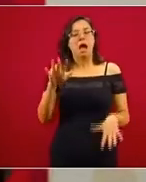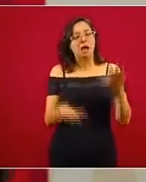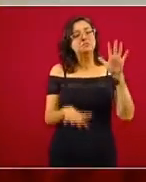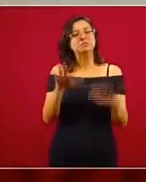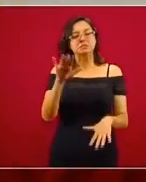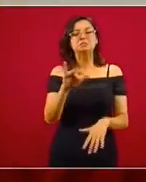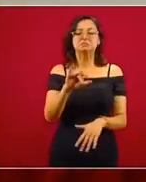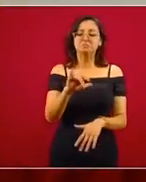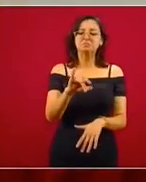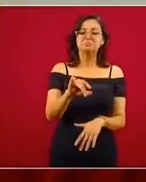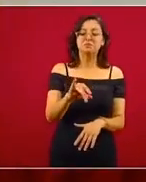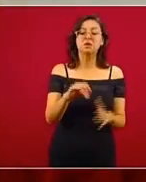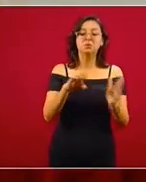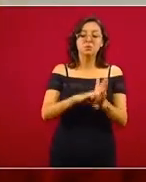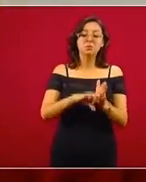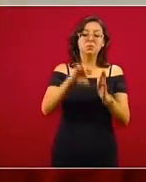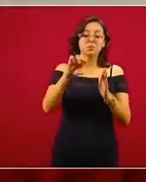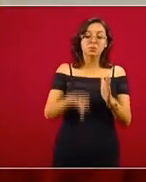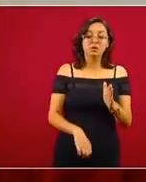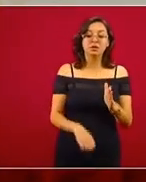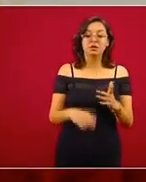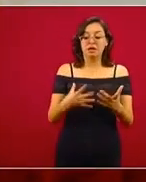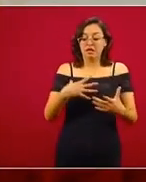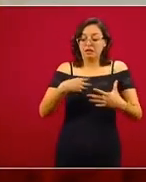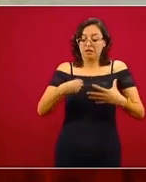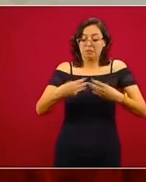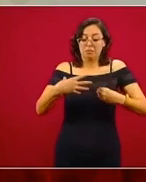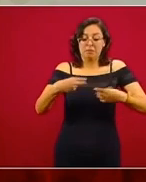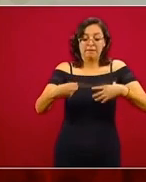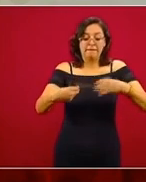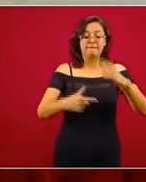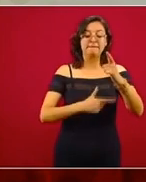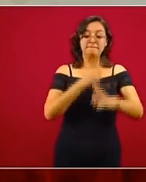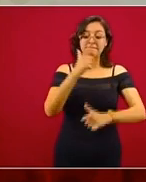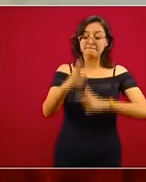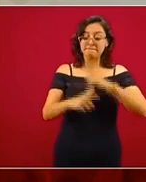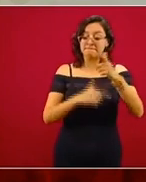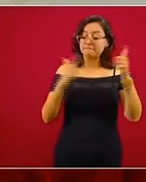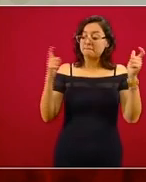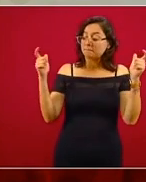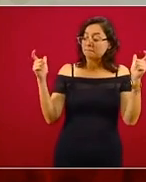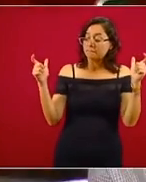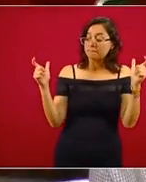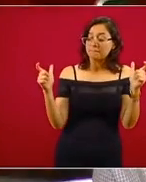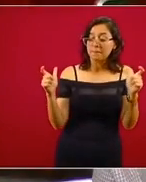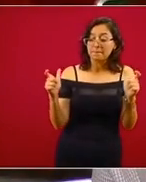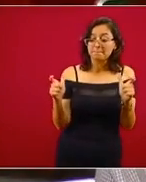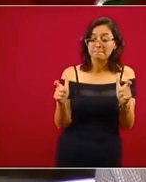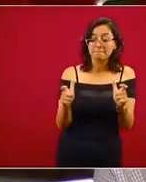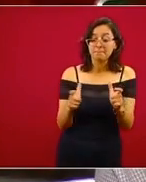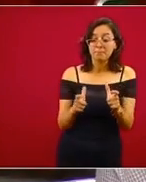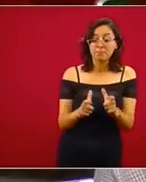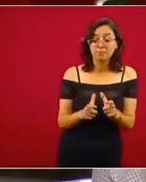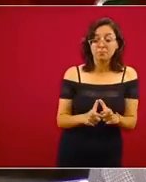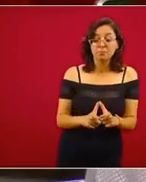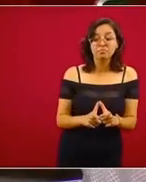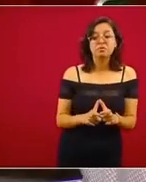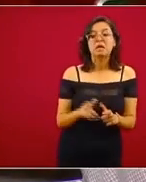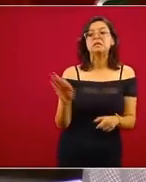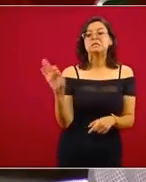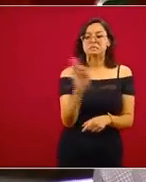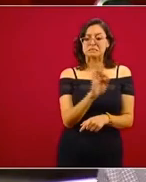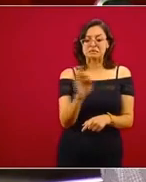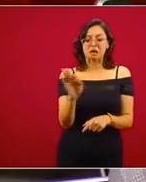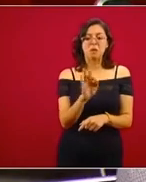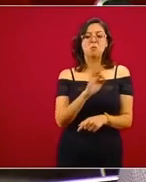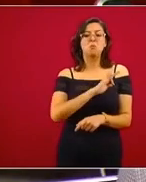side. Now, in a certain way, it does behave that way with some characteristics. We could lower